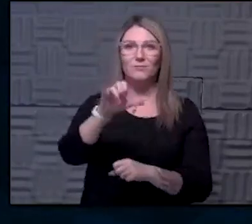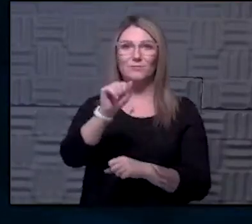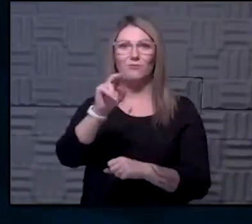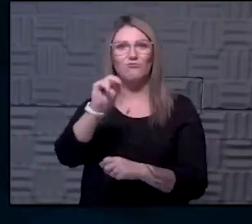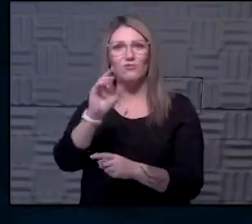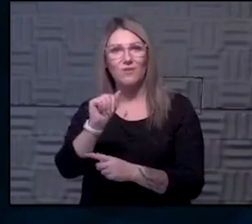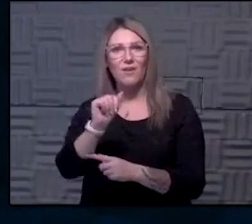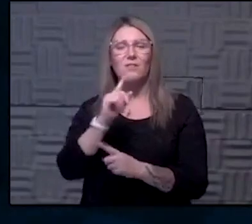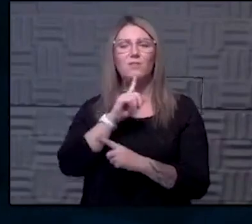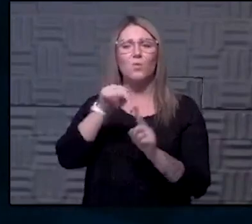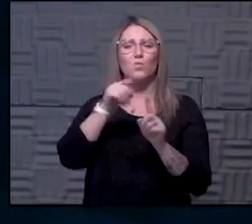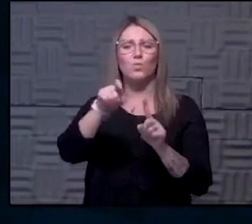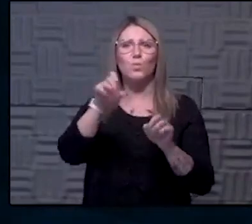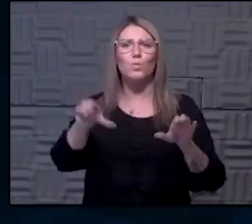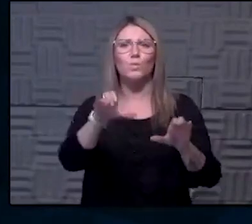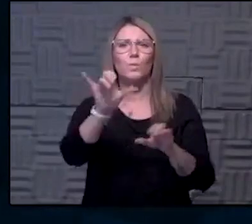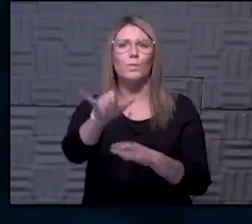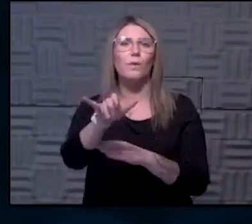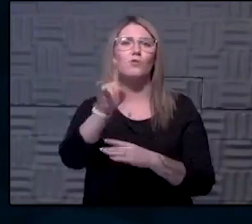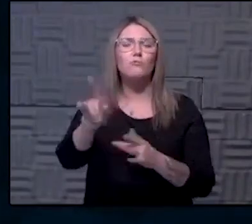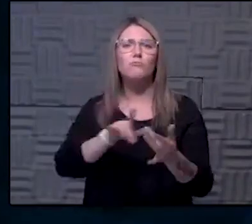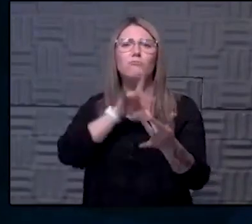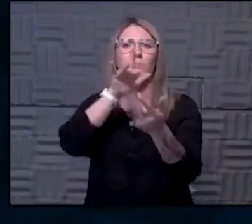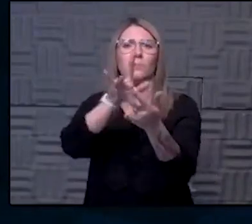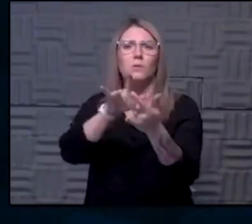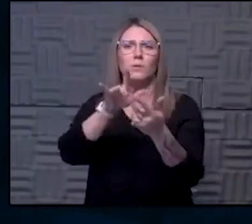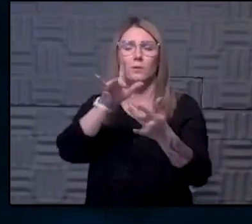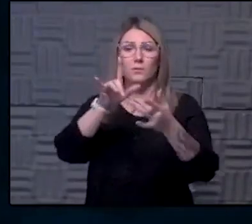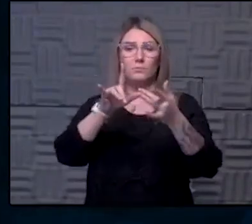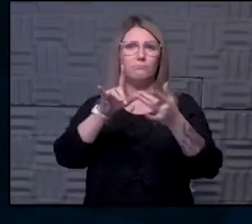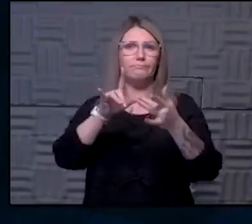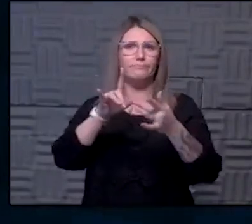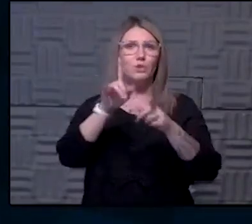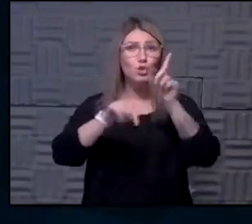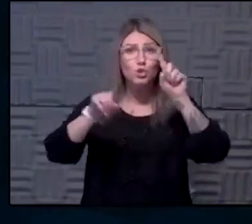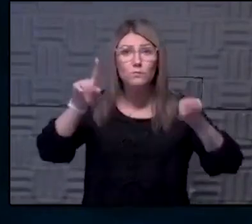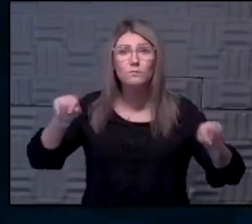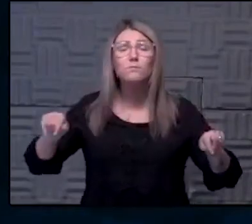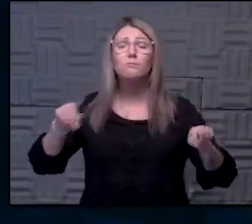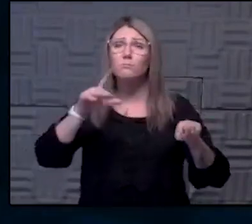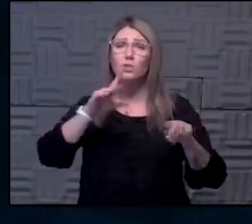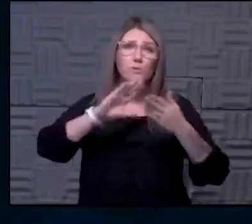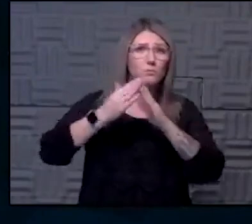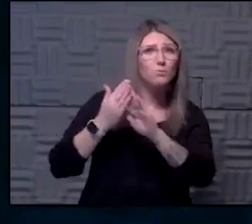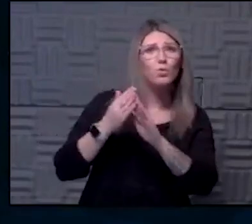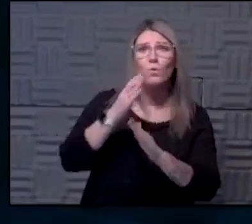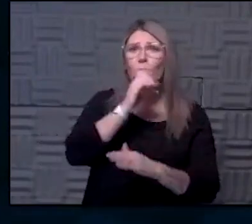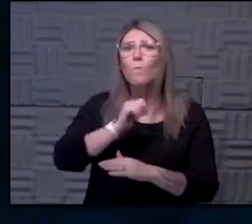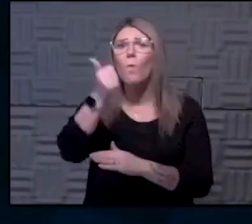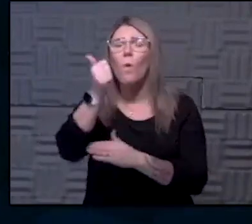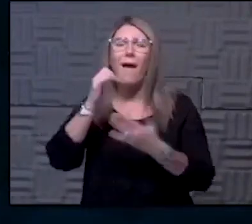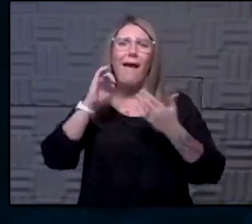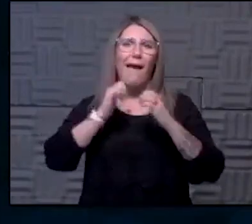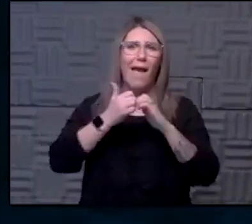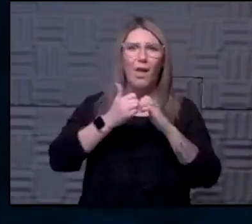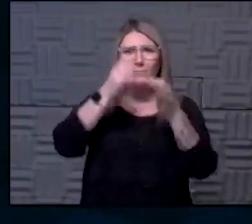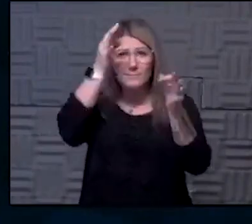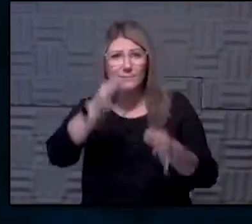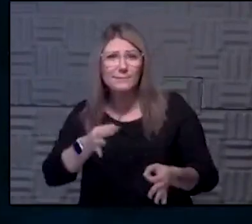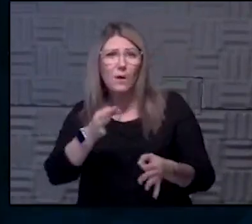you're doing this, are you reaching into diverse communities, or is it really older? How do you decide who to reach to right